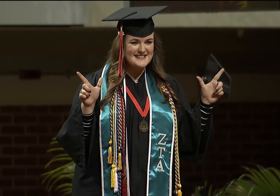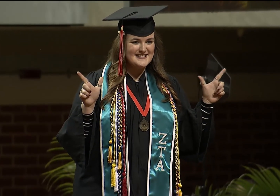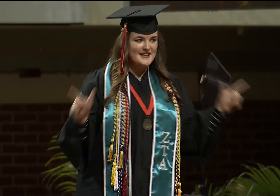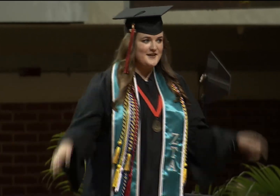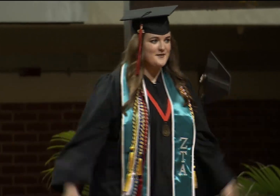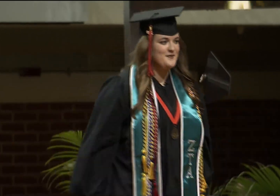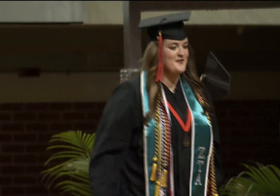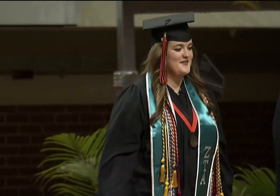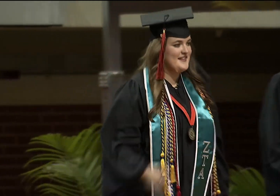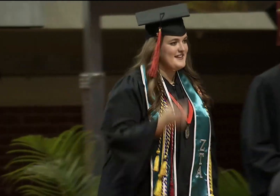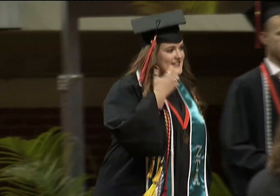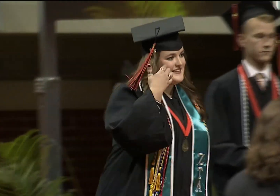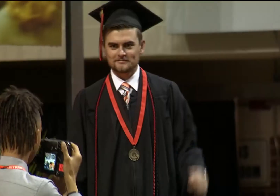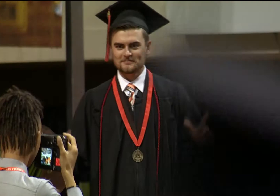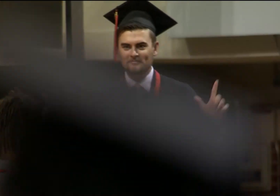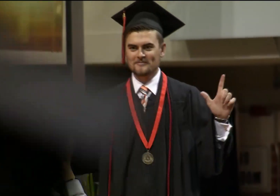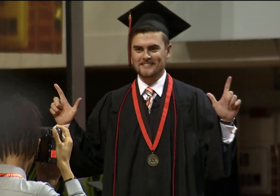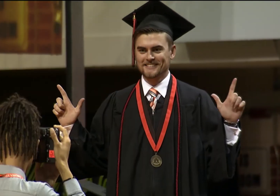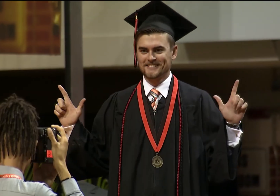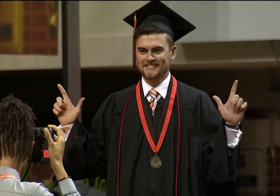Delaney Nicole Nesbitt.